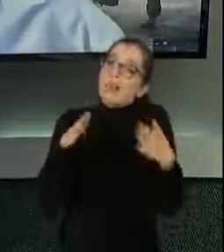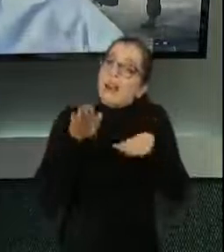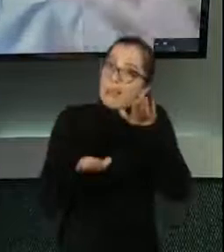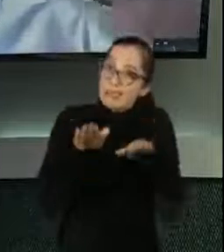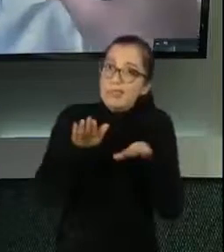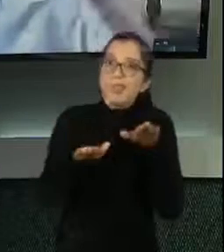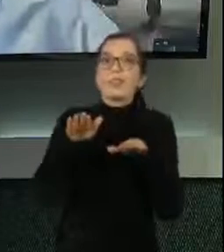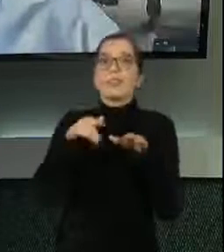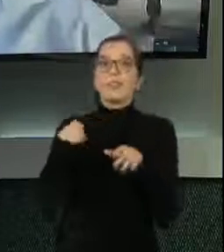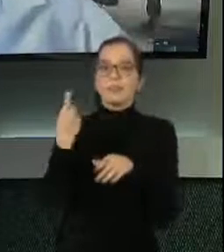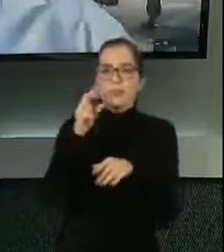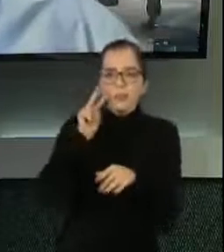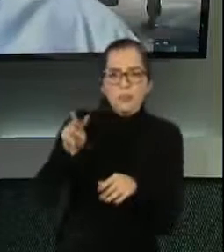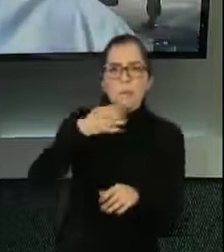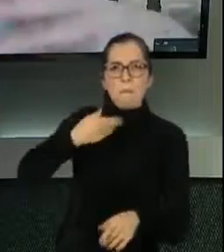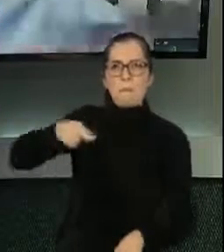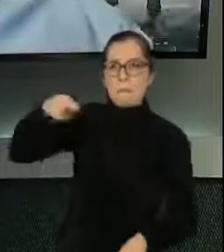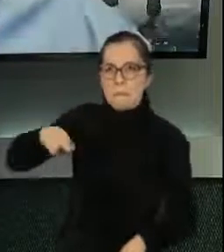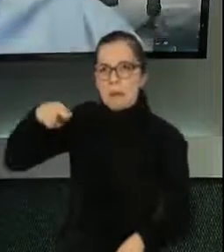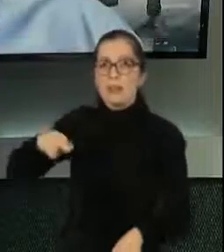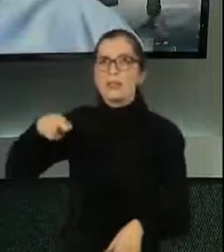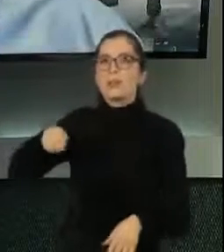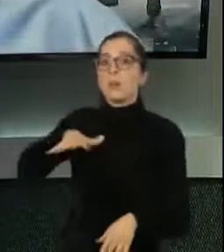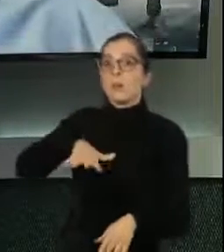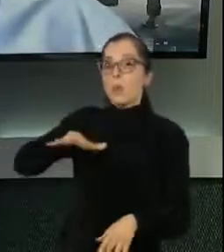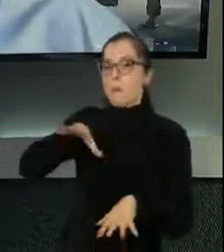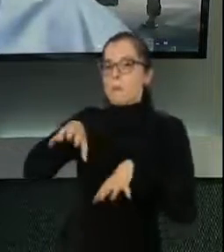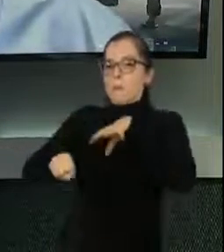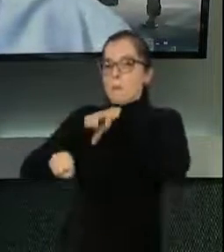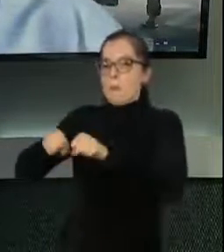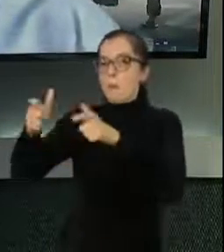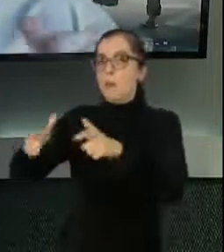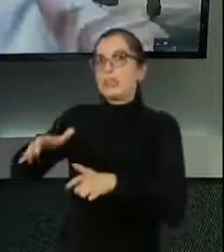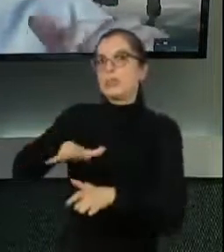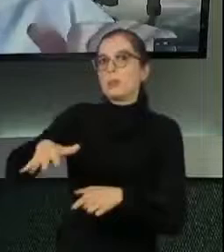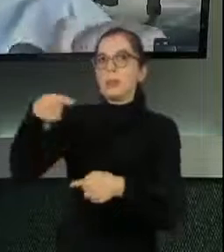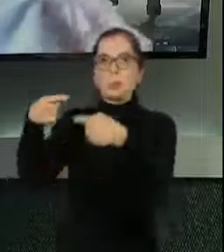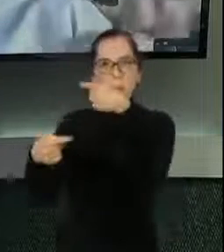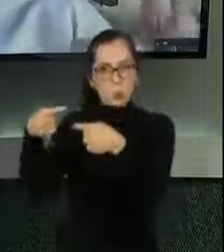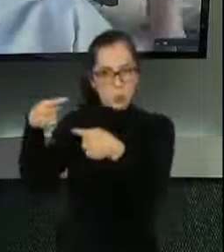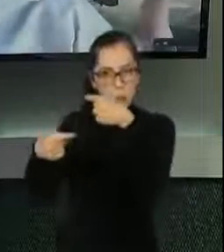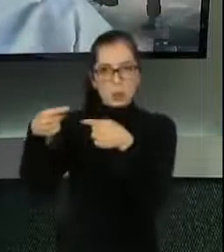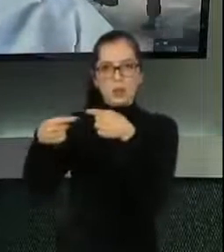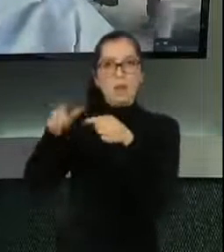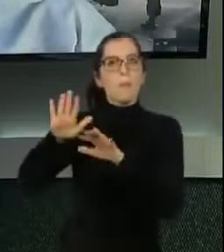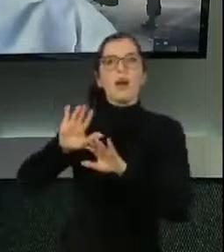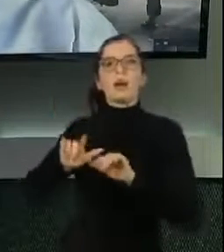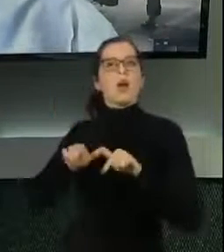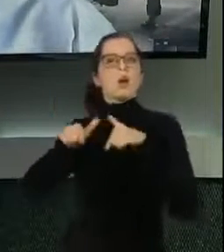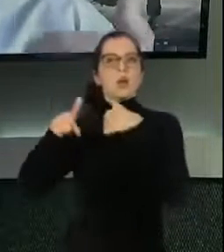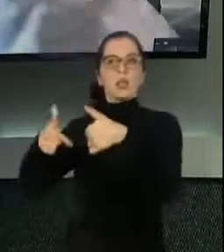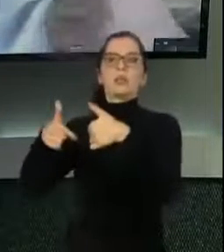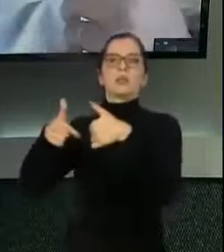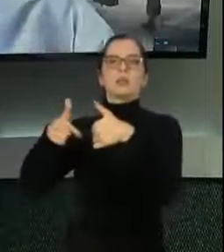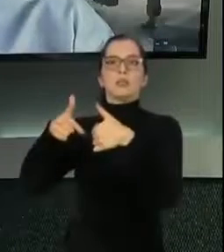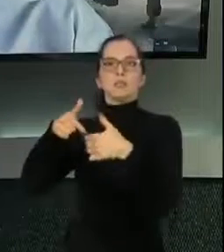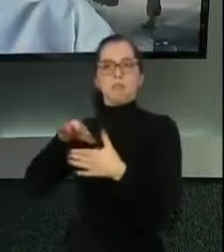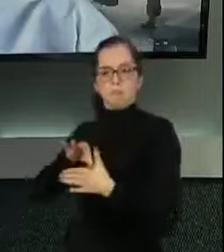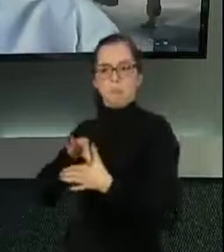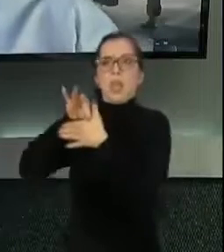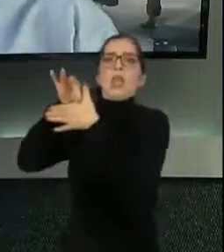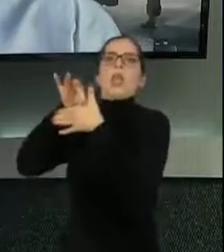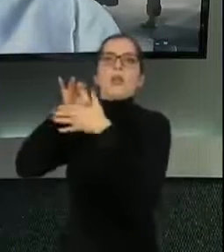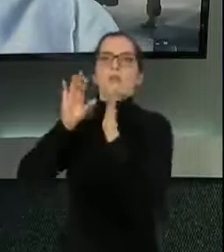because they are dominant and they dominate the political landscape but they don't act like alpha males in the terms of